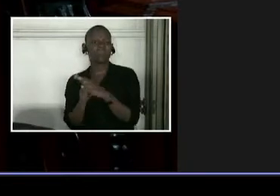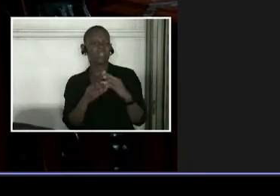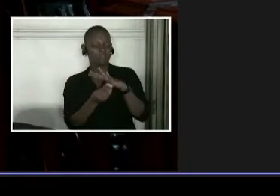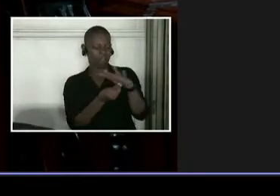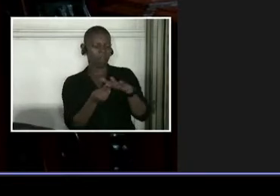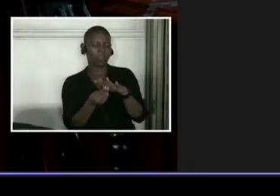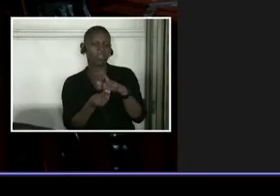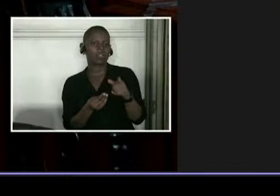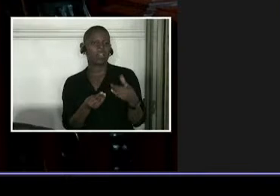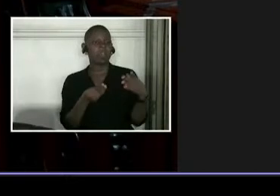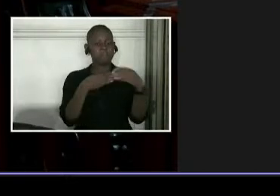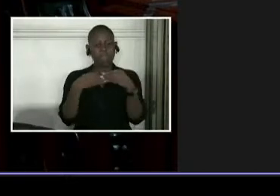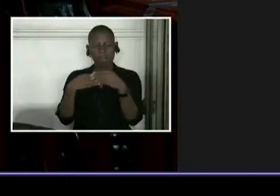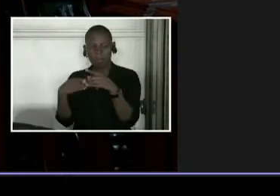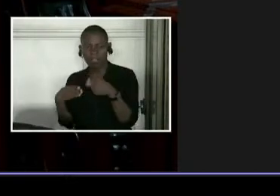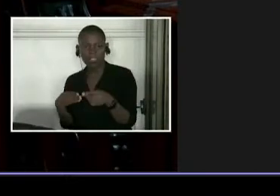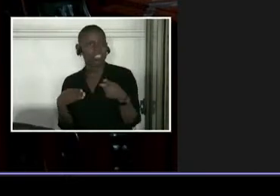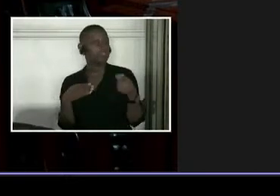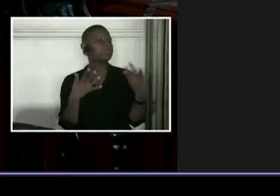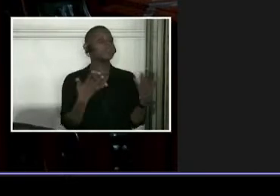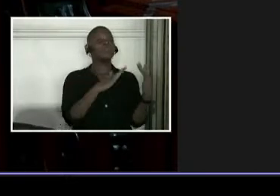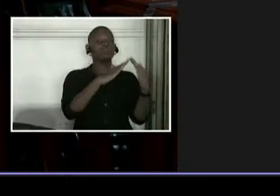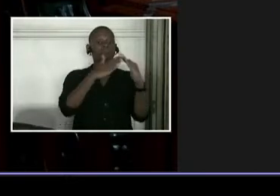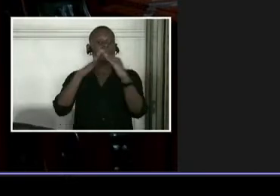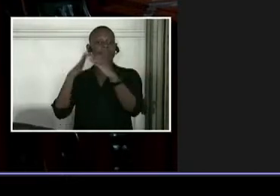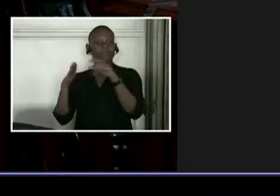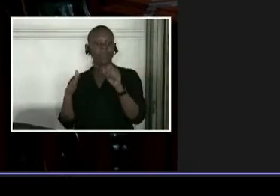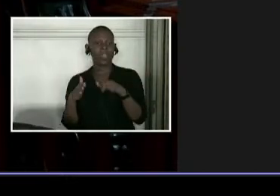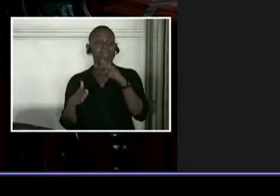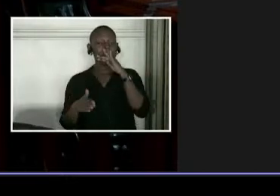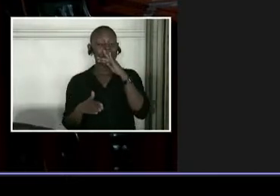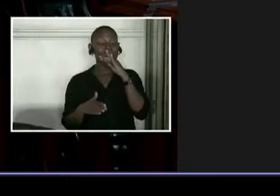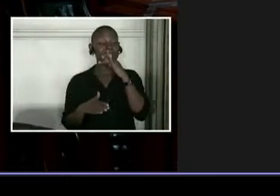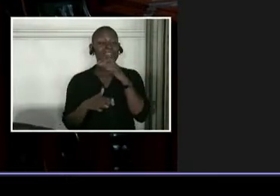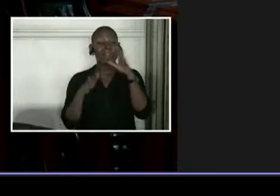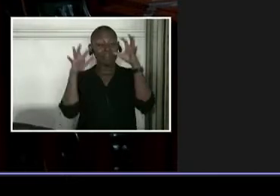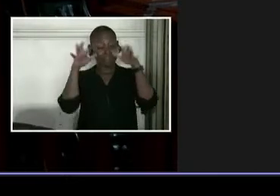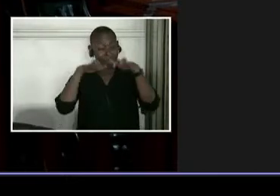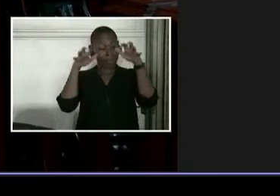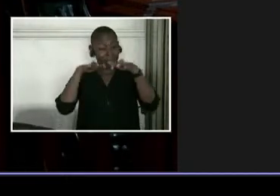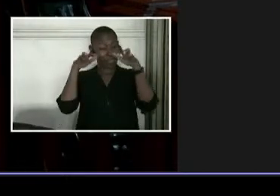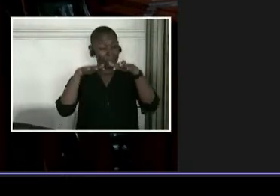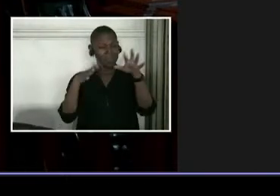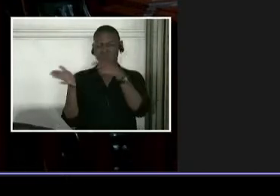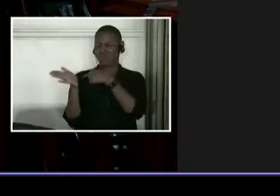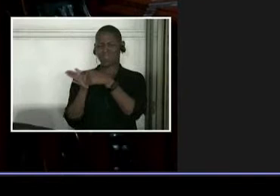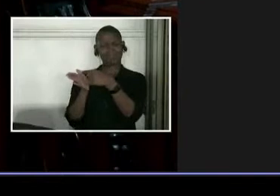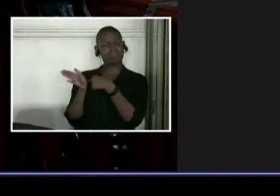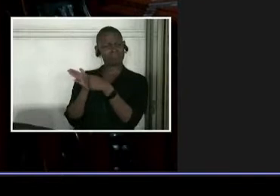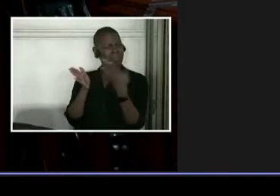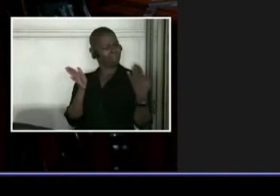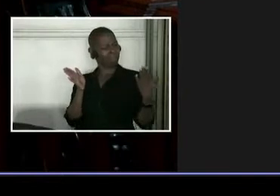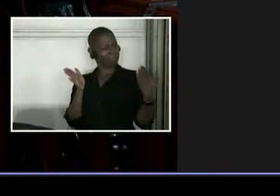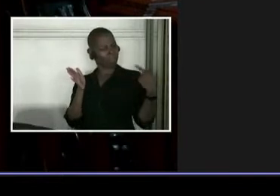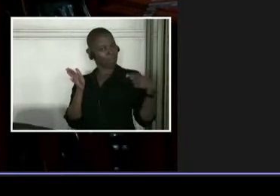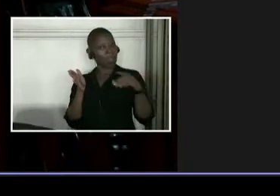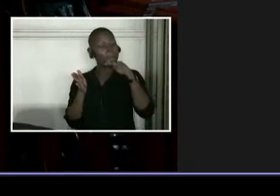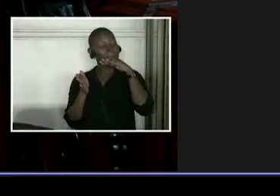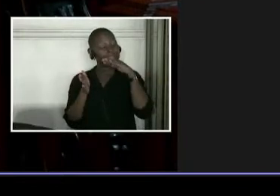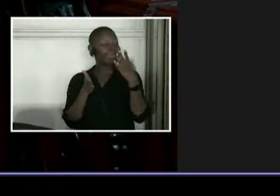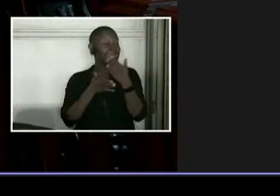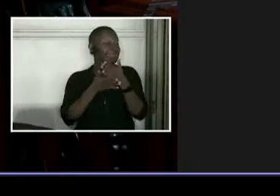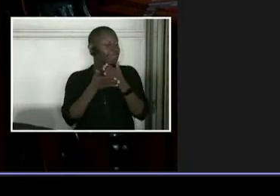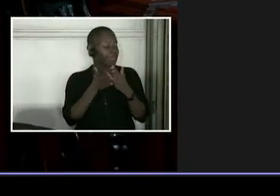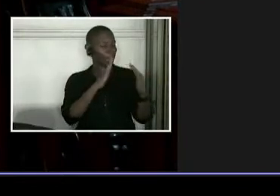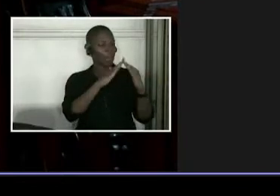the society, remember that because of all the rains we have received over some weeks, some of the houses